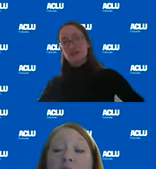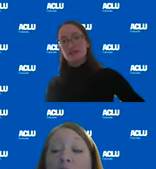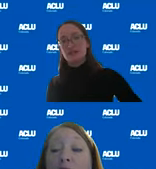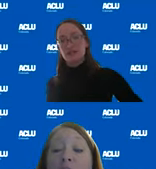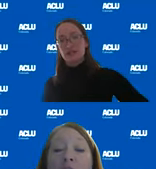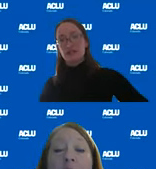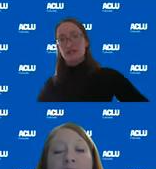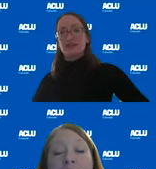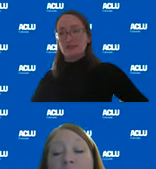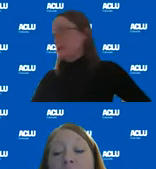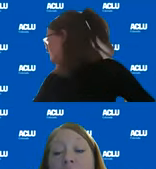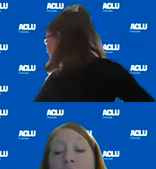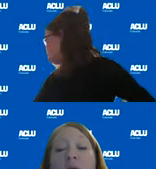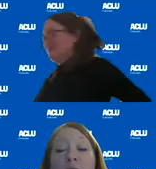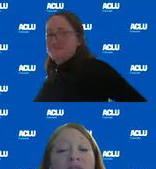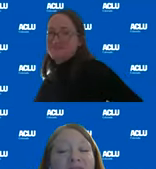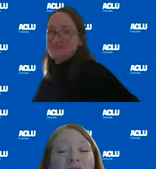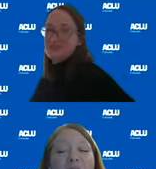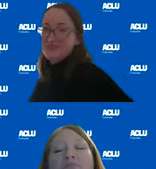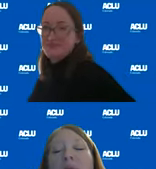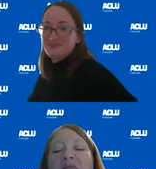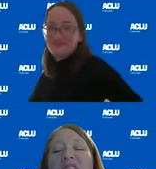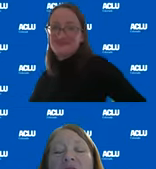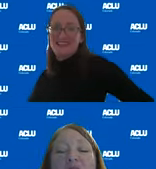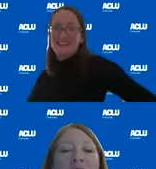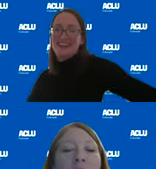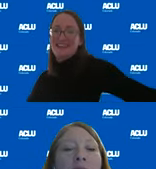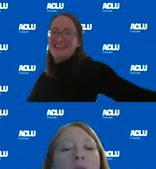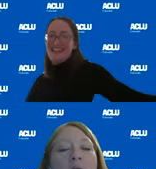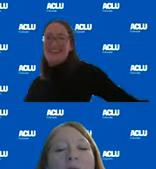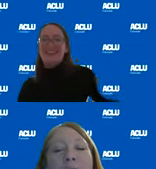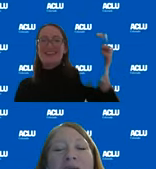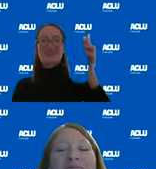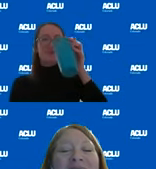to be really even beautiful. In Denver, we have. Oh, even in Denver? I bet they invented it.